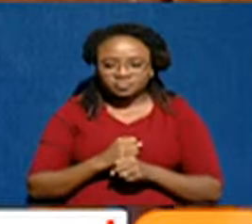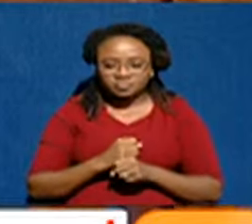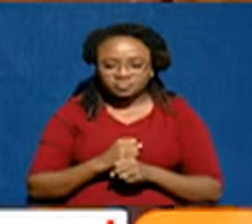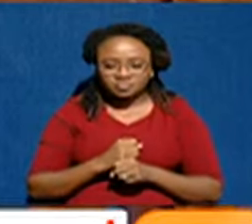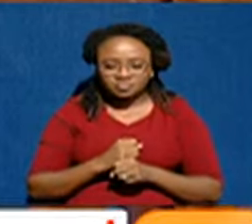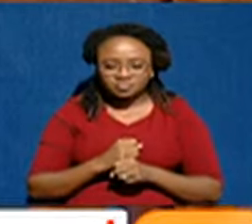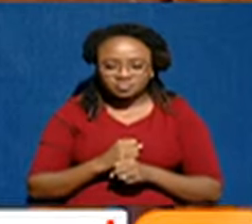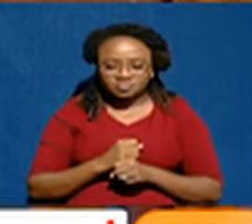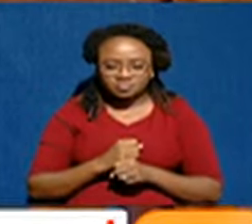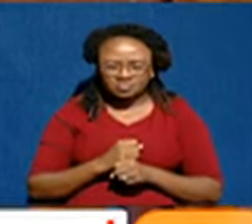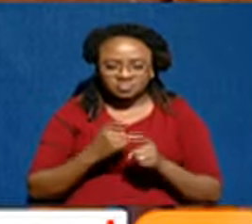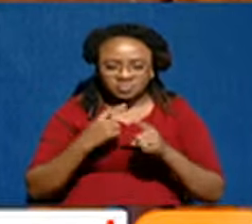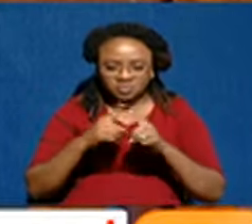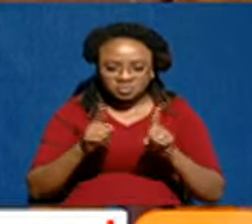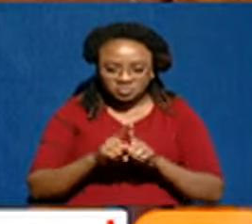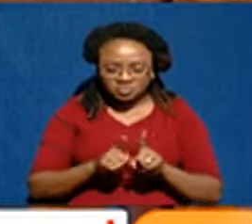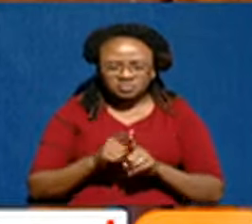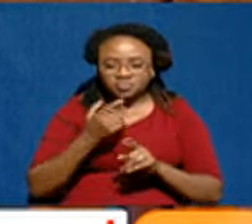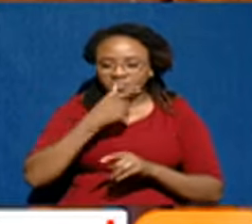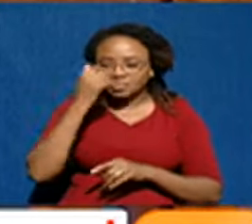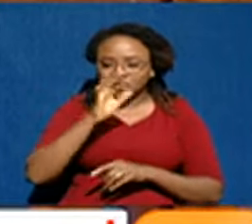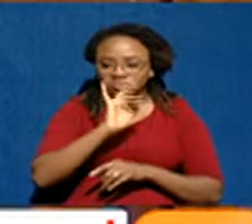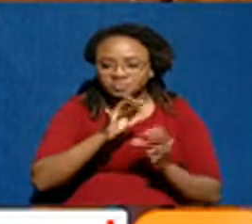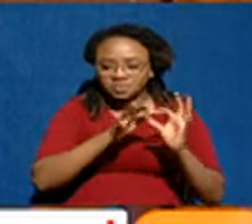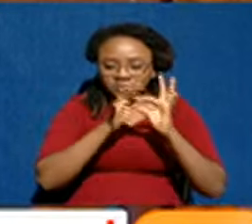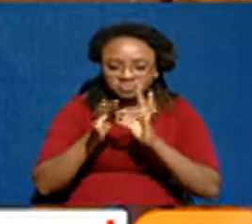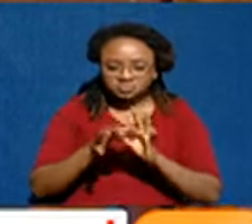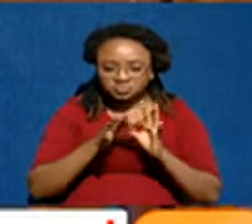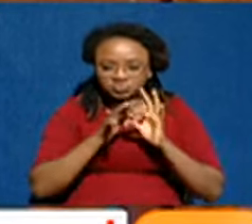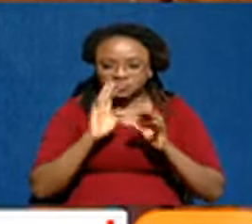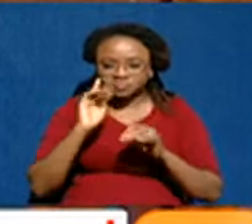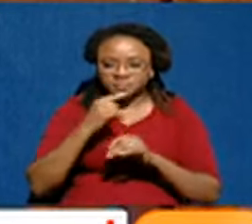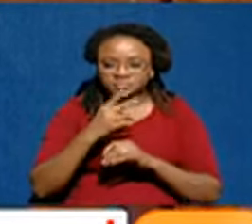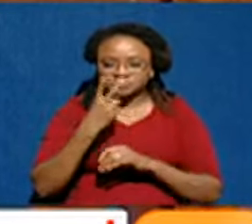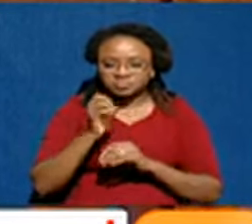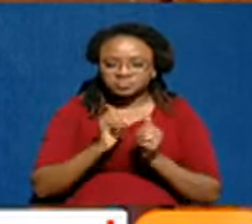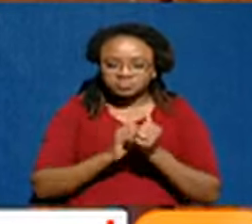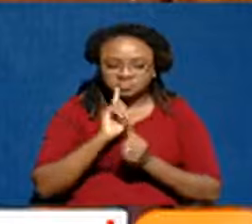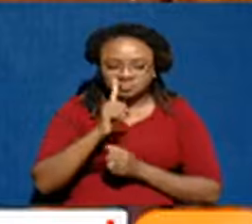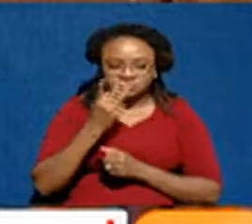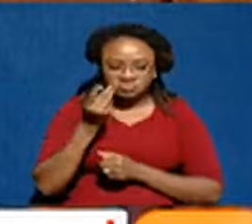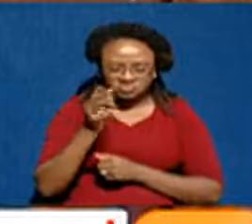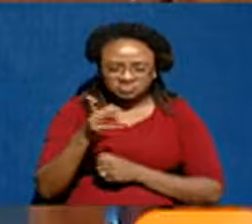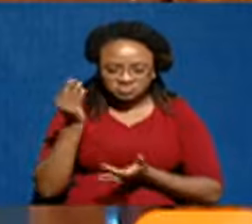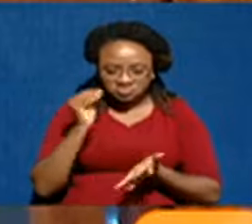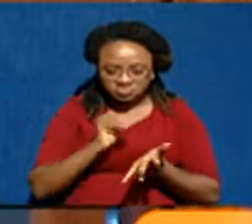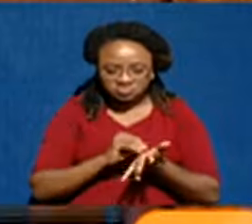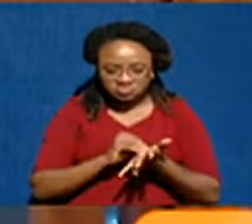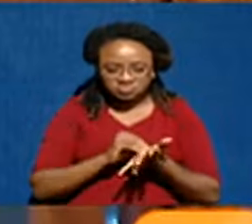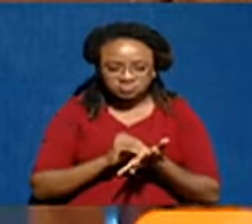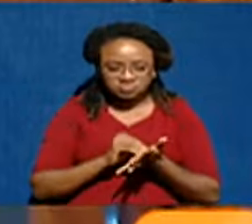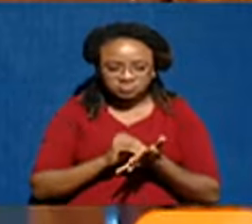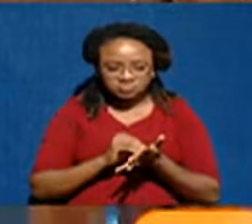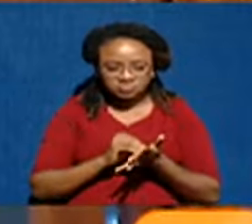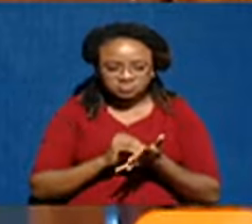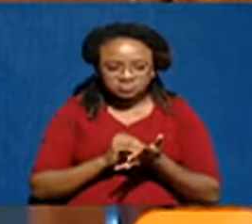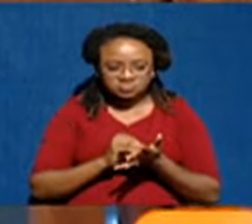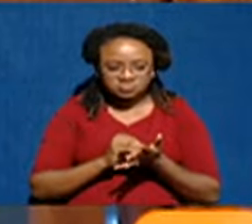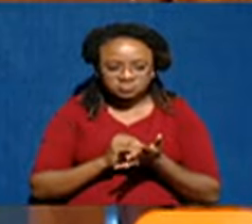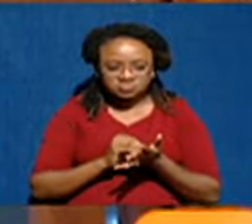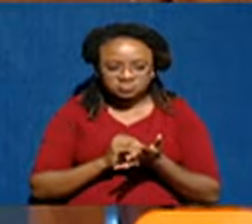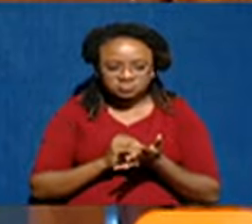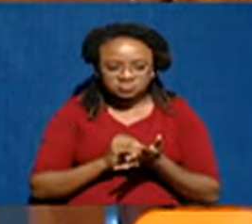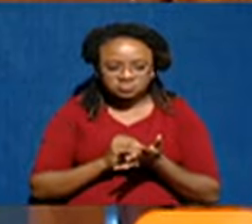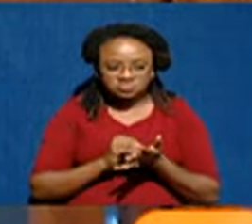country. But then because of the union, the first strike of 2011, doctors began for a functional facility. They wanted to have equipment in the